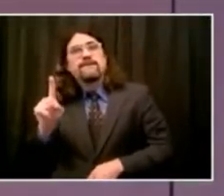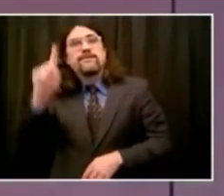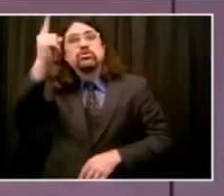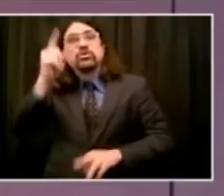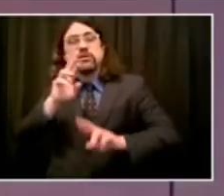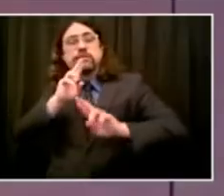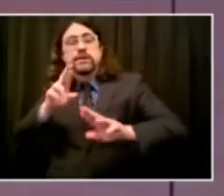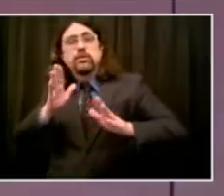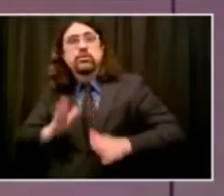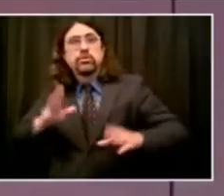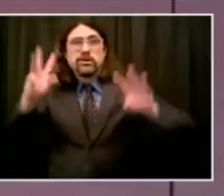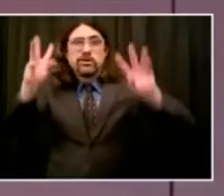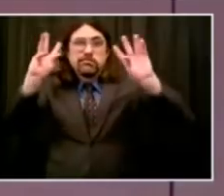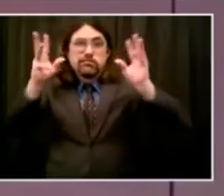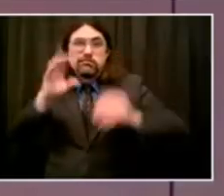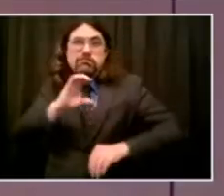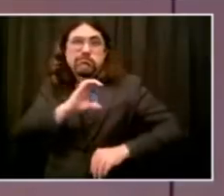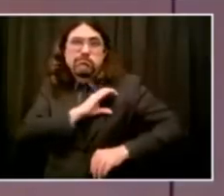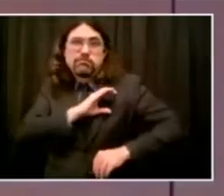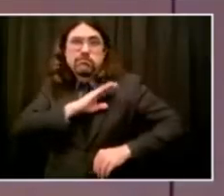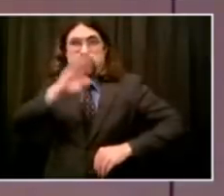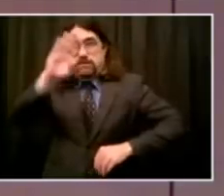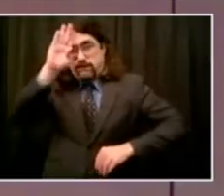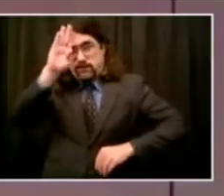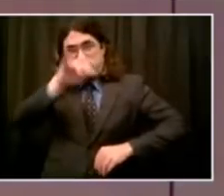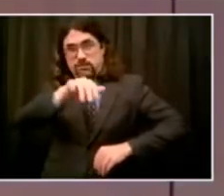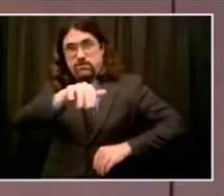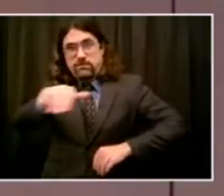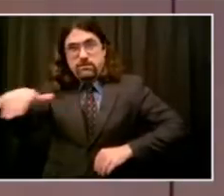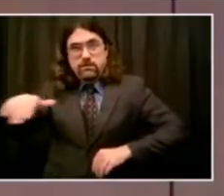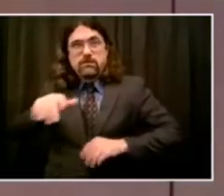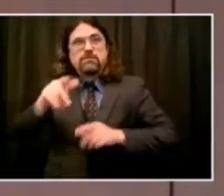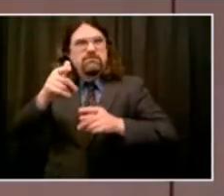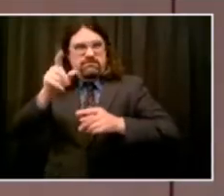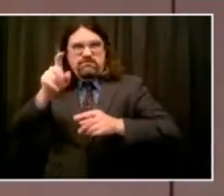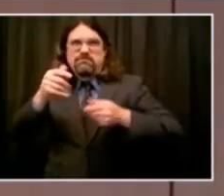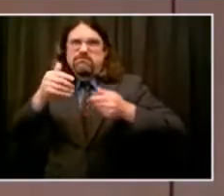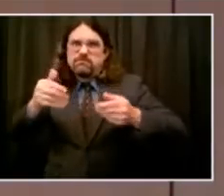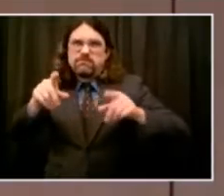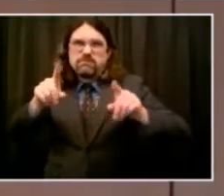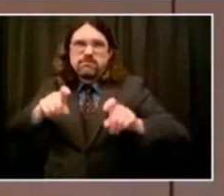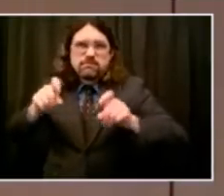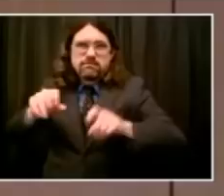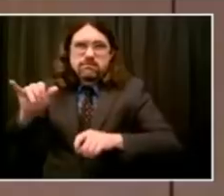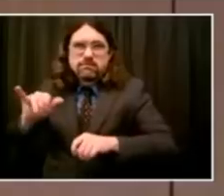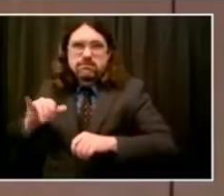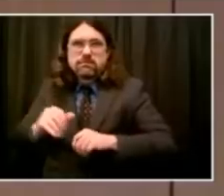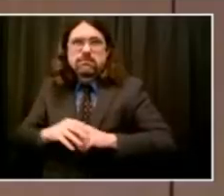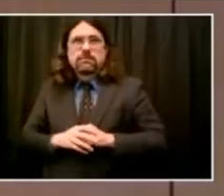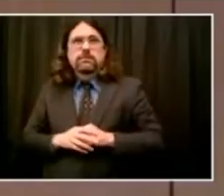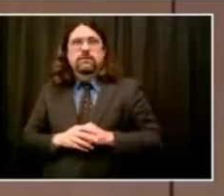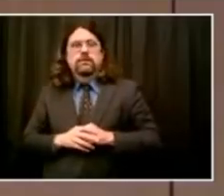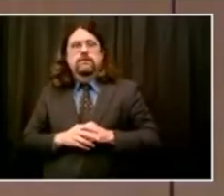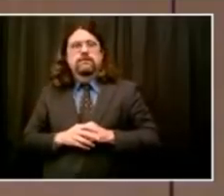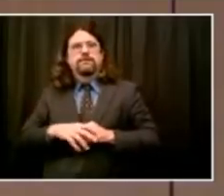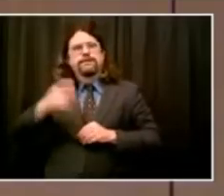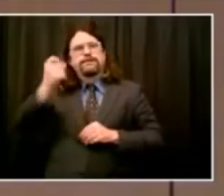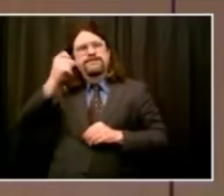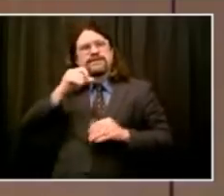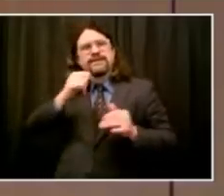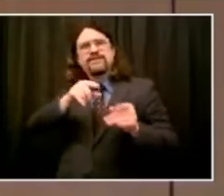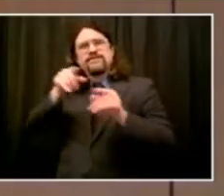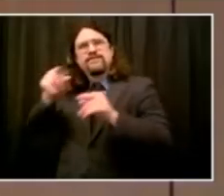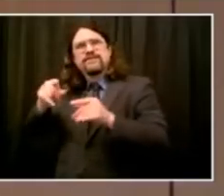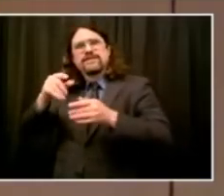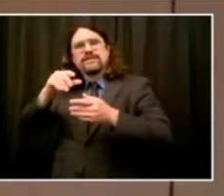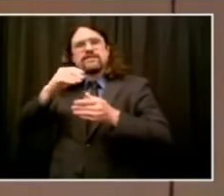the testing capacity is. The other thing I will add is that beyond those groups that I've just outlined,